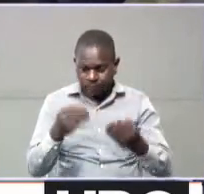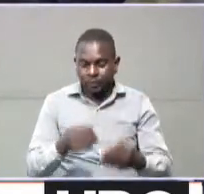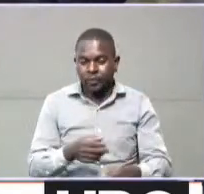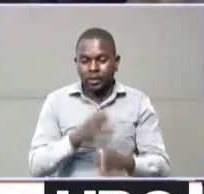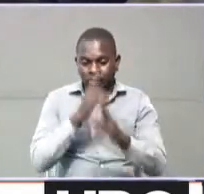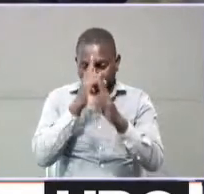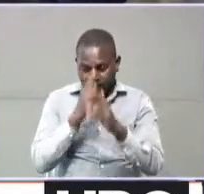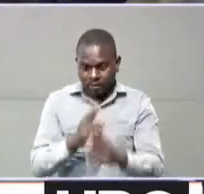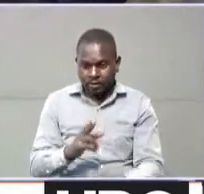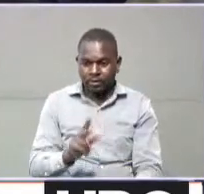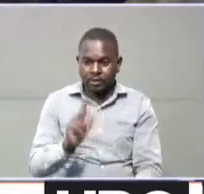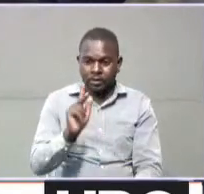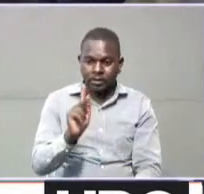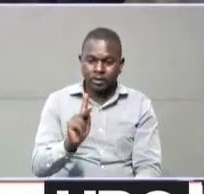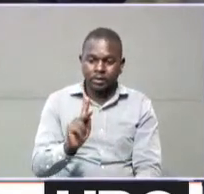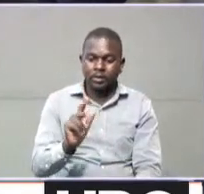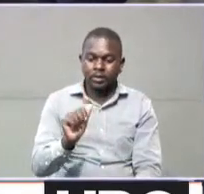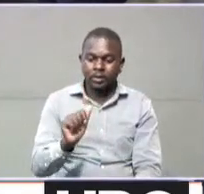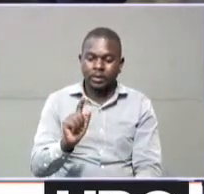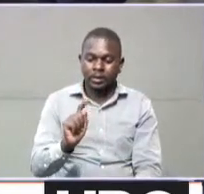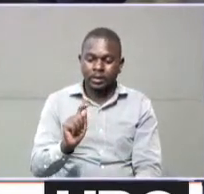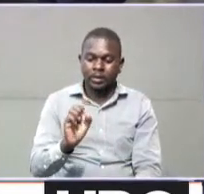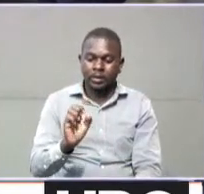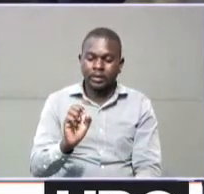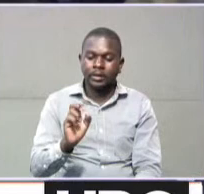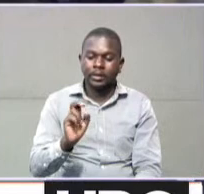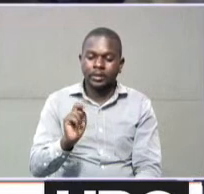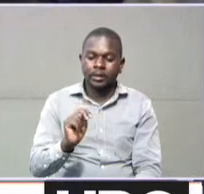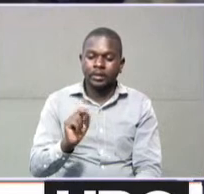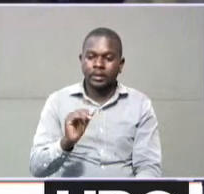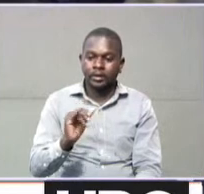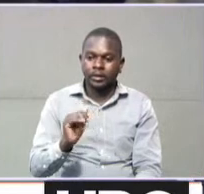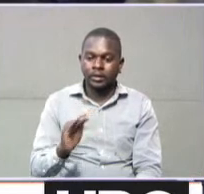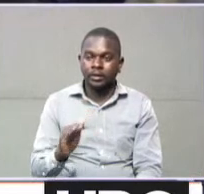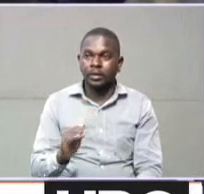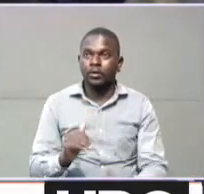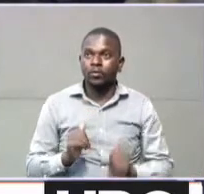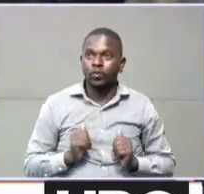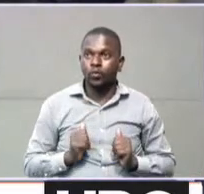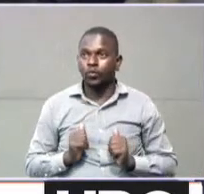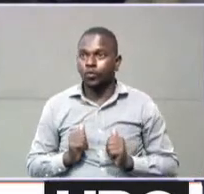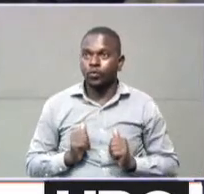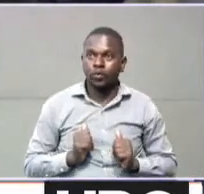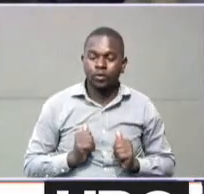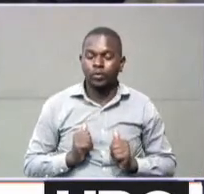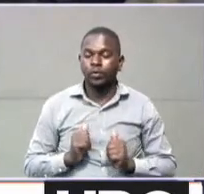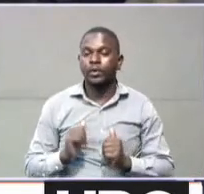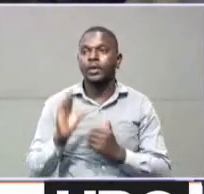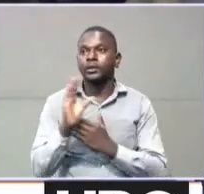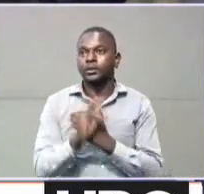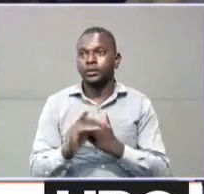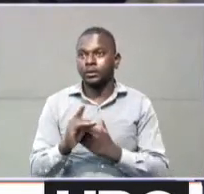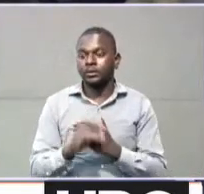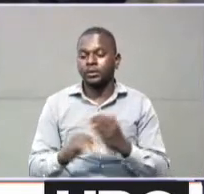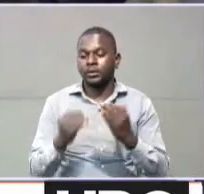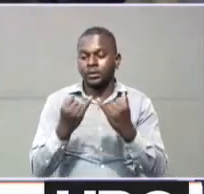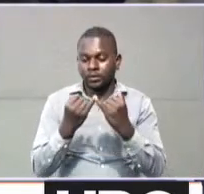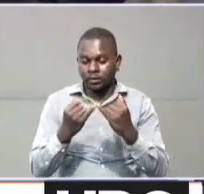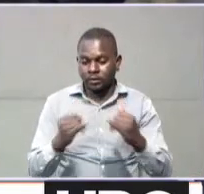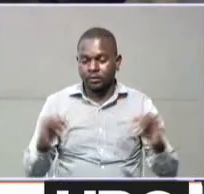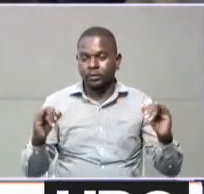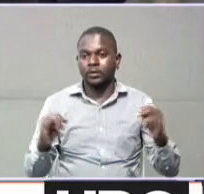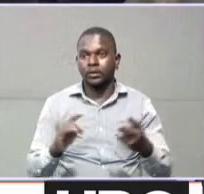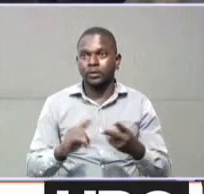honorable catenia isaac of willambori county in an independent the